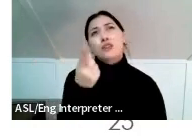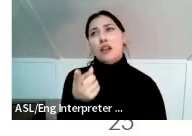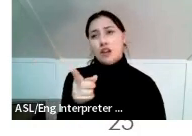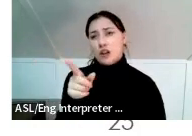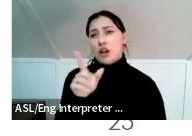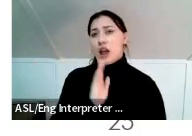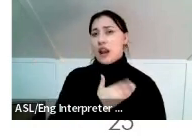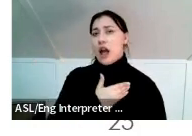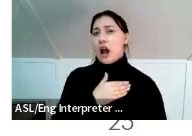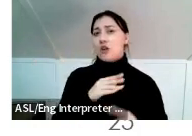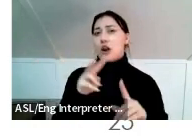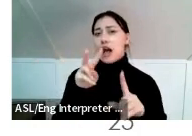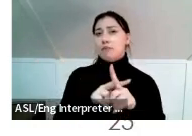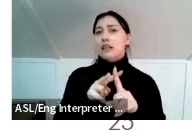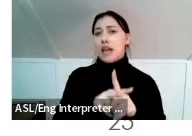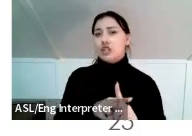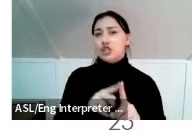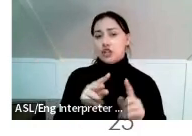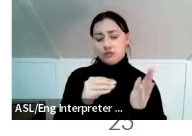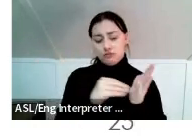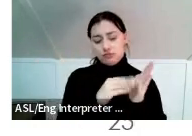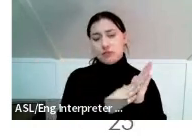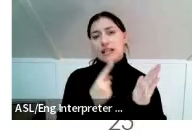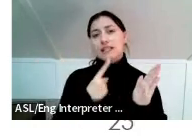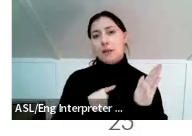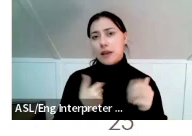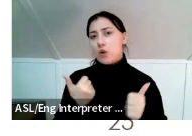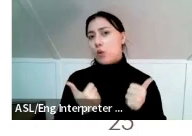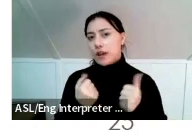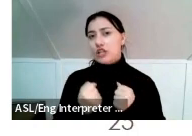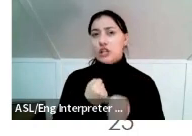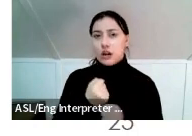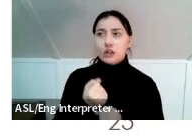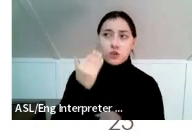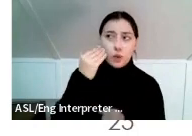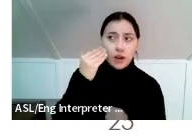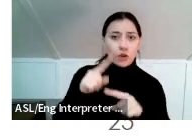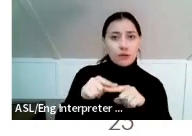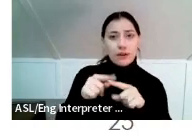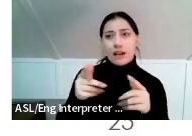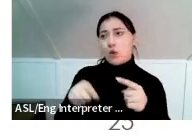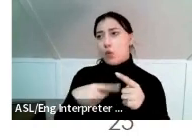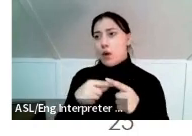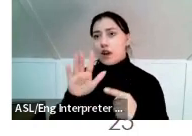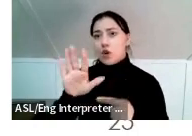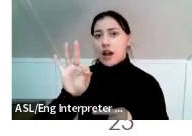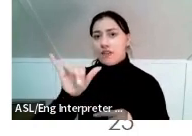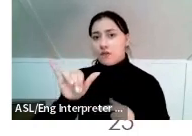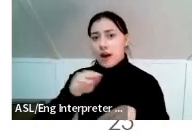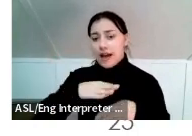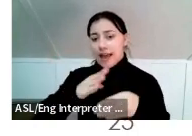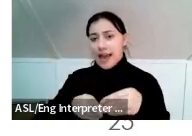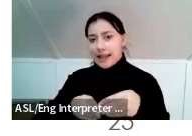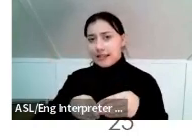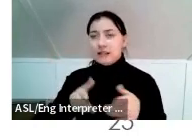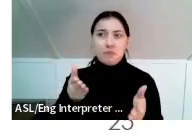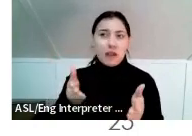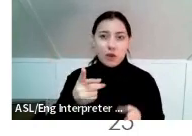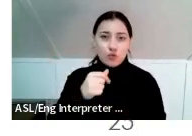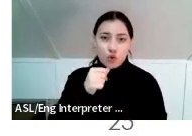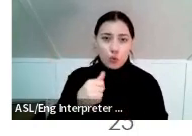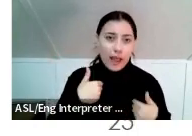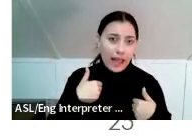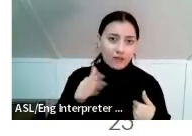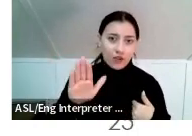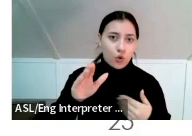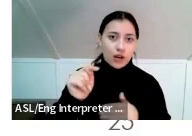which 3 years you are providing, because we know that depending on when your fiscal year ended, it really might not be likely that you're going to have your